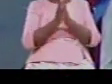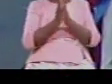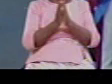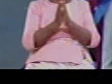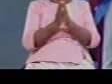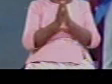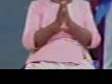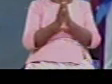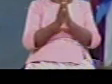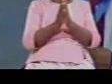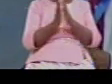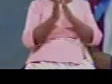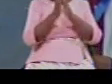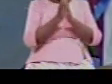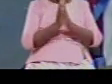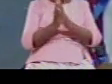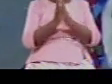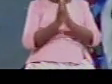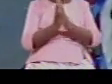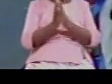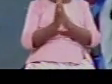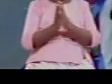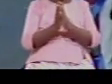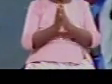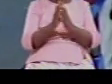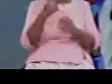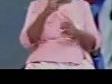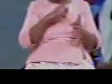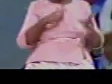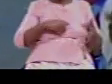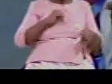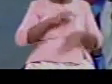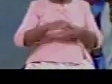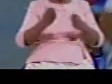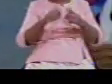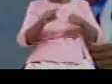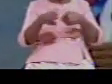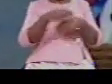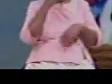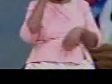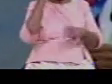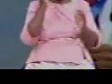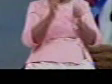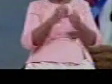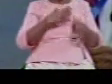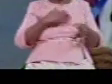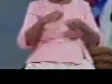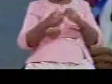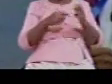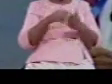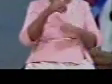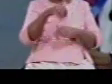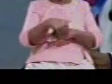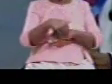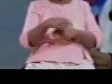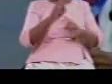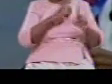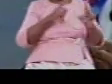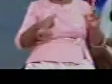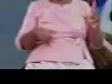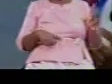Tell him that blindness, I don't want to go with it. Tell him your problem. Oh God,